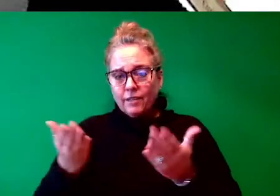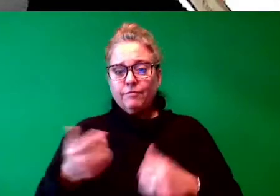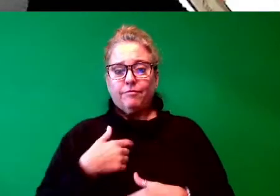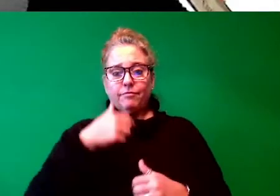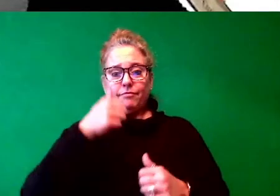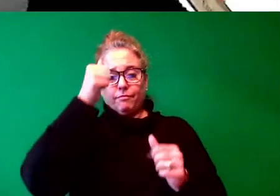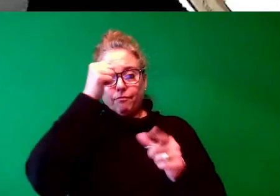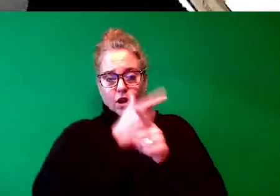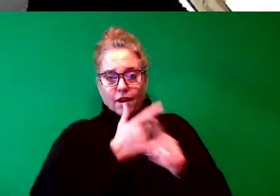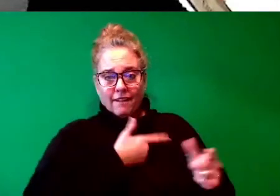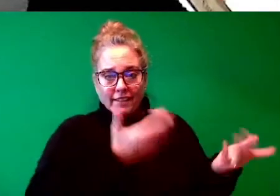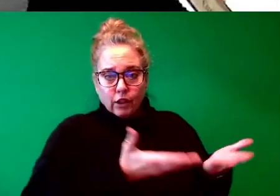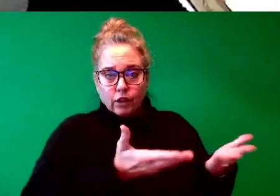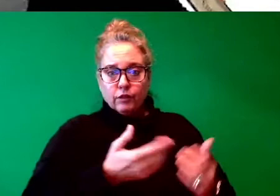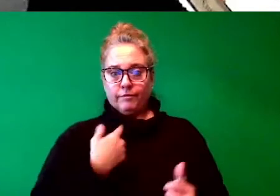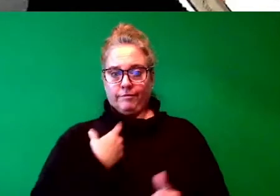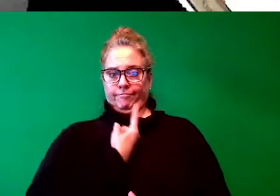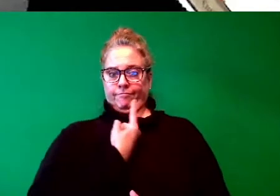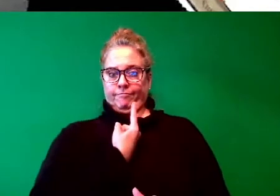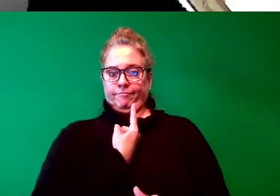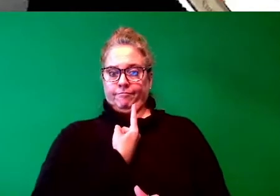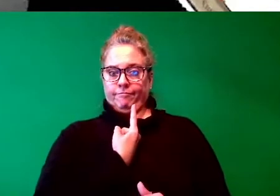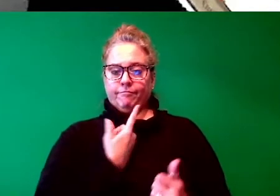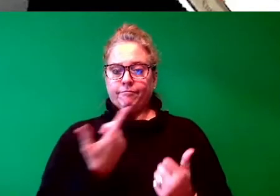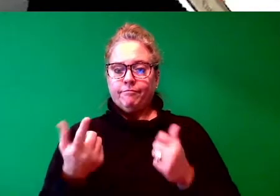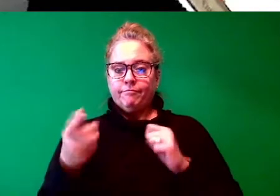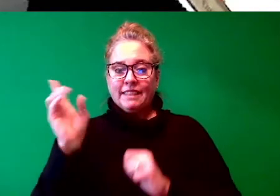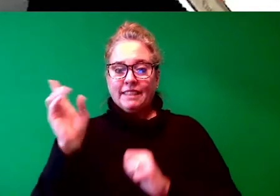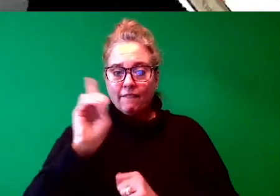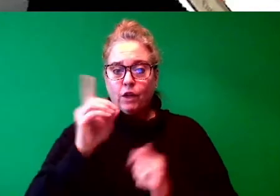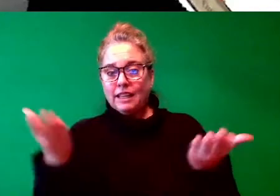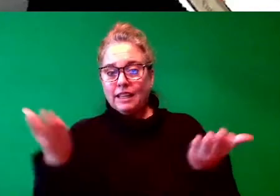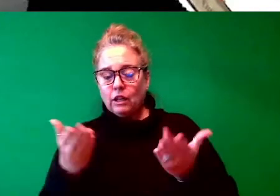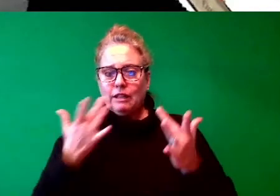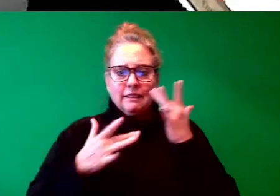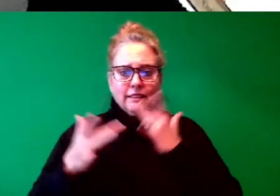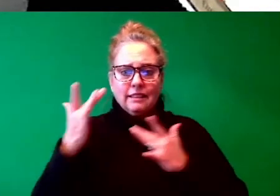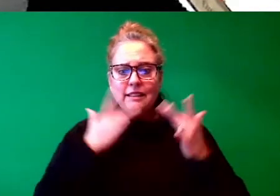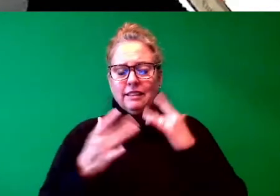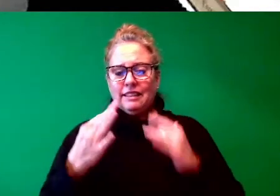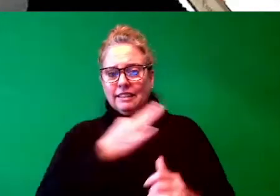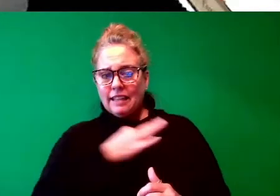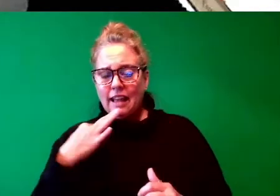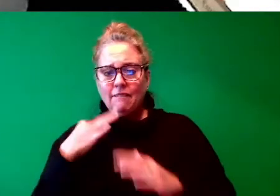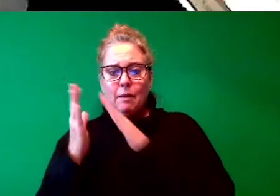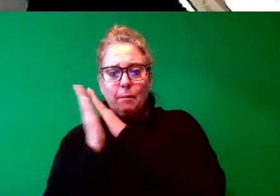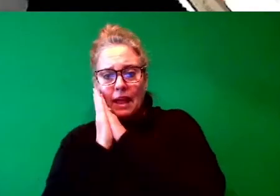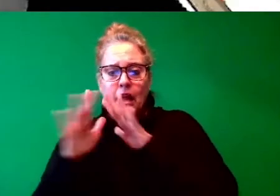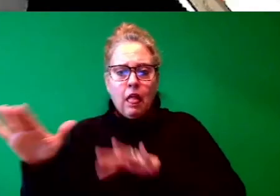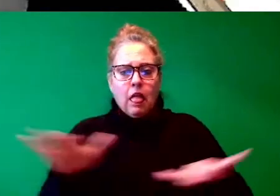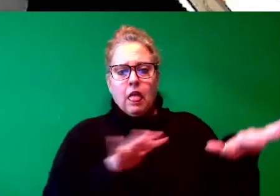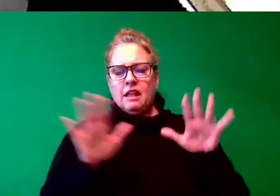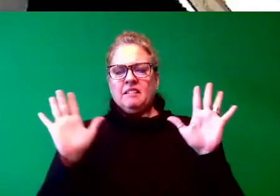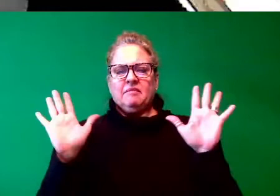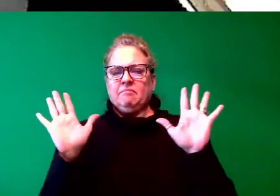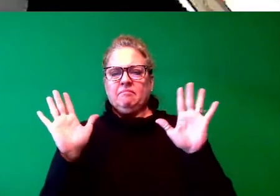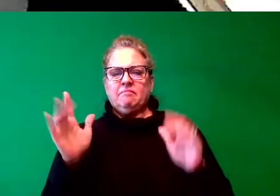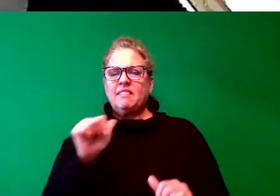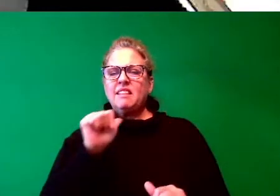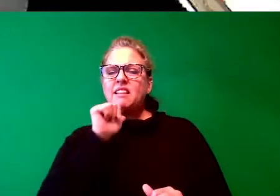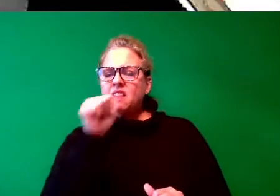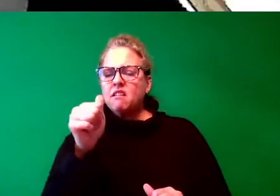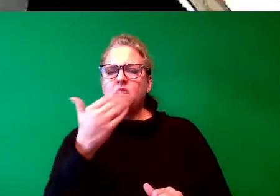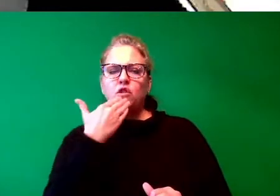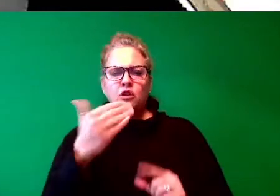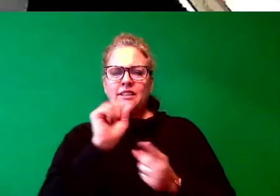know, it's not a good situation. So we need to look at that and make sure that we're doing the